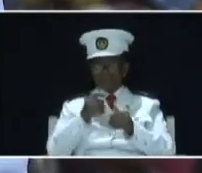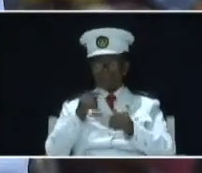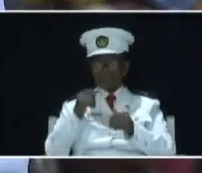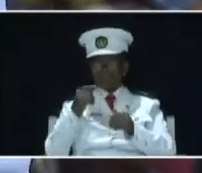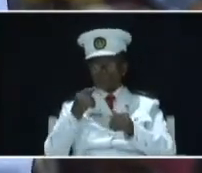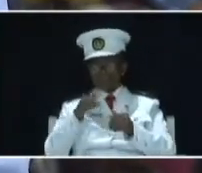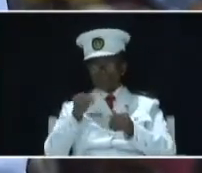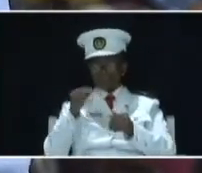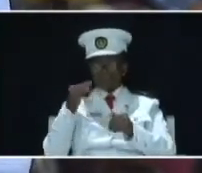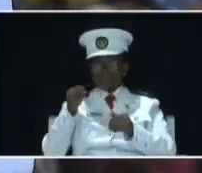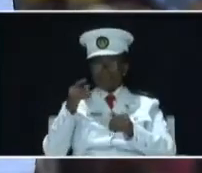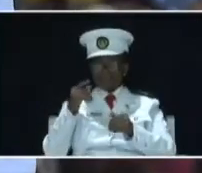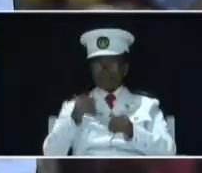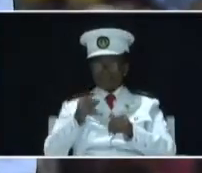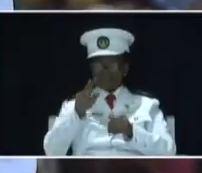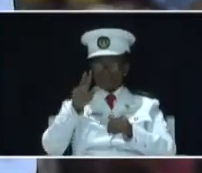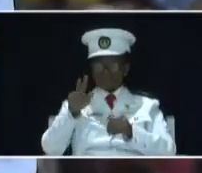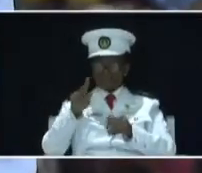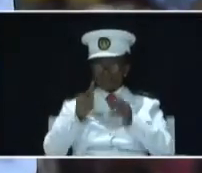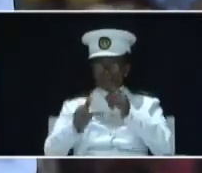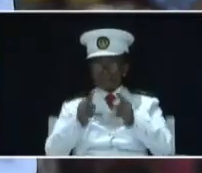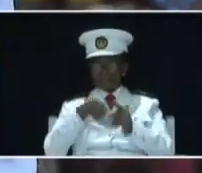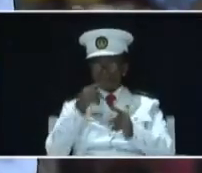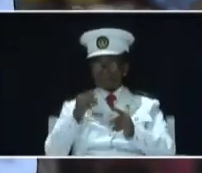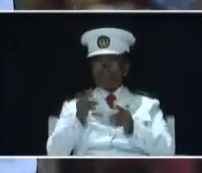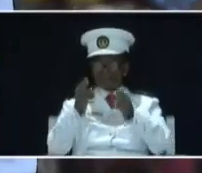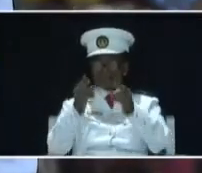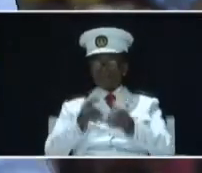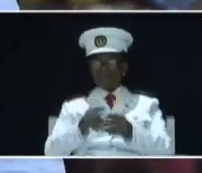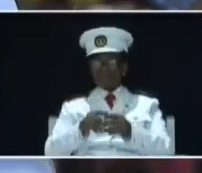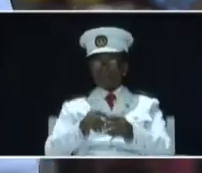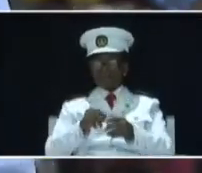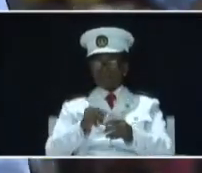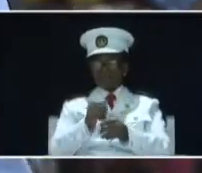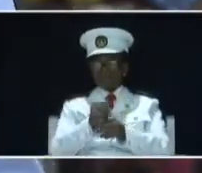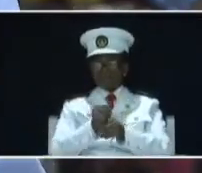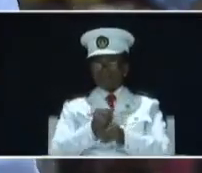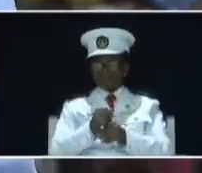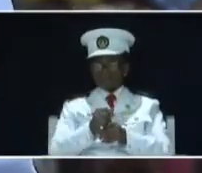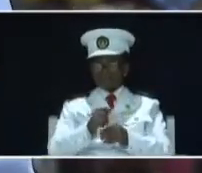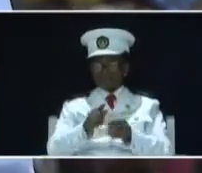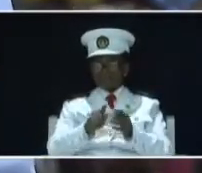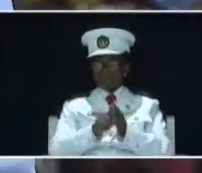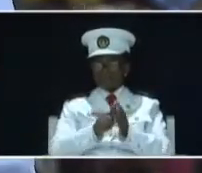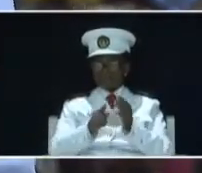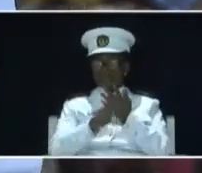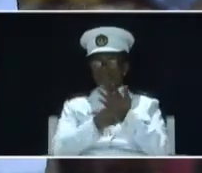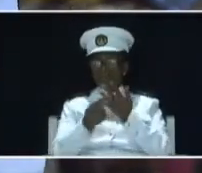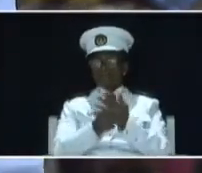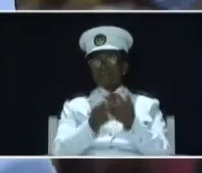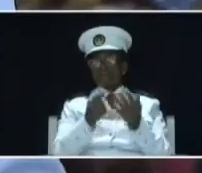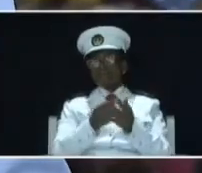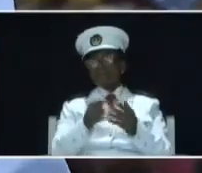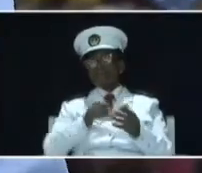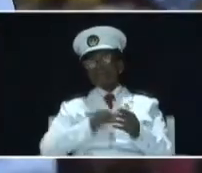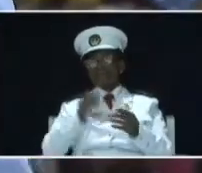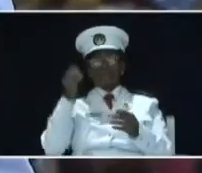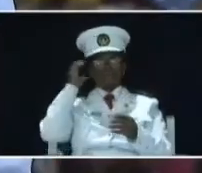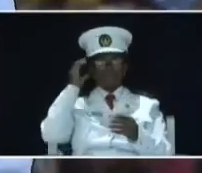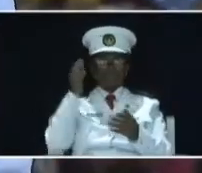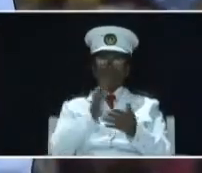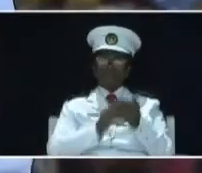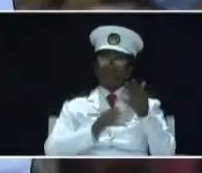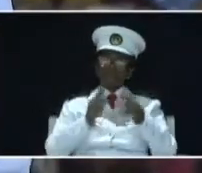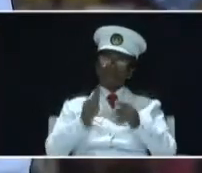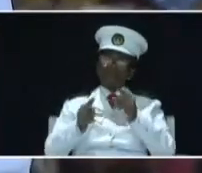separately, only God can explain. Well, I heard some people say amen, so let me also borrow